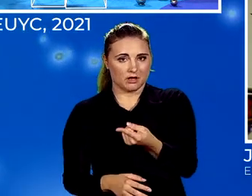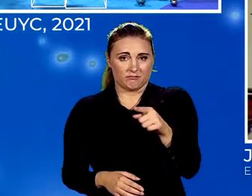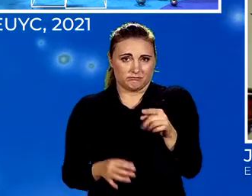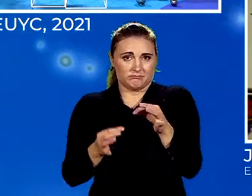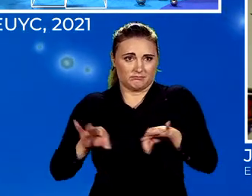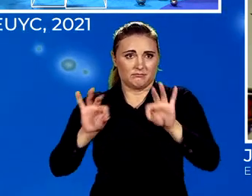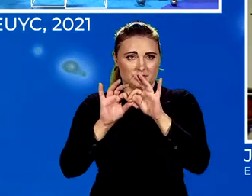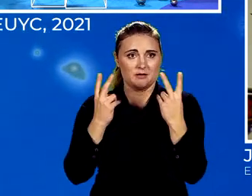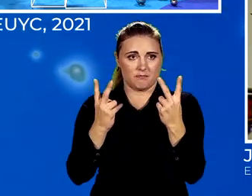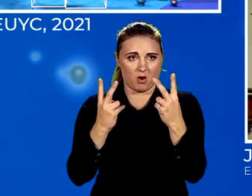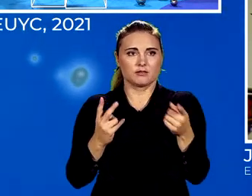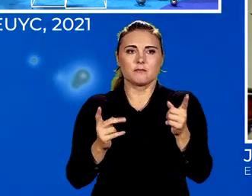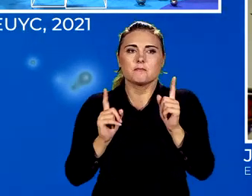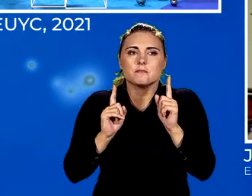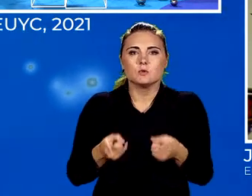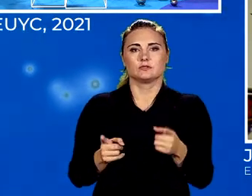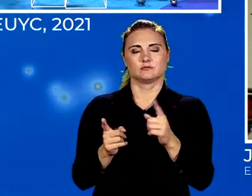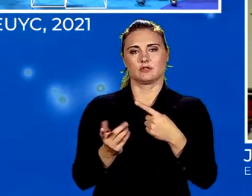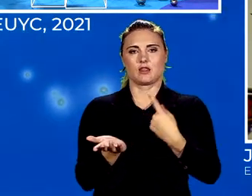with the dialogue process. And